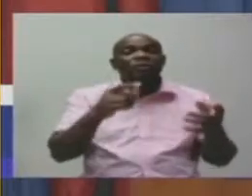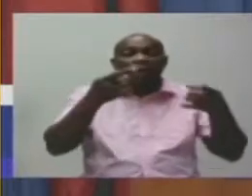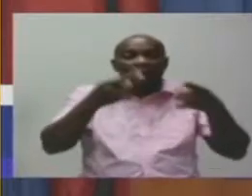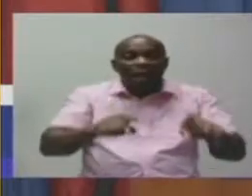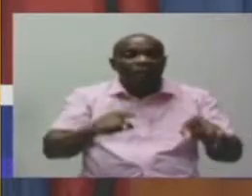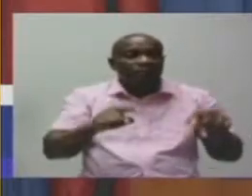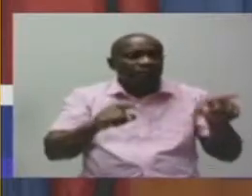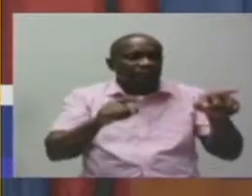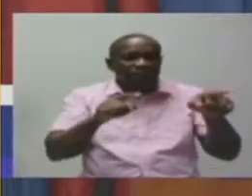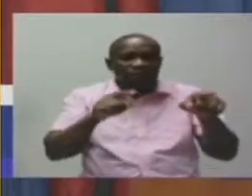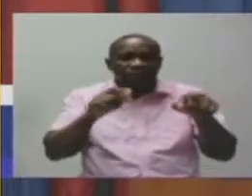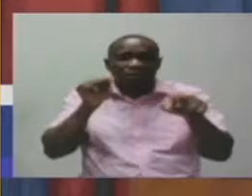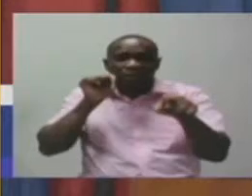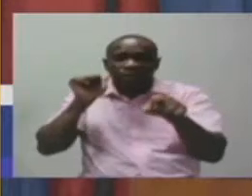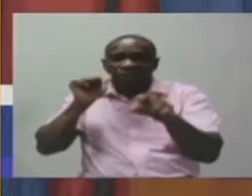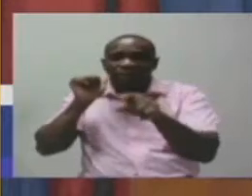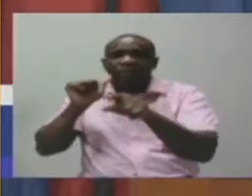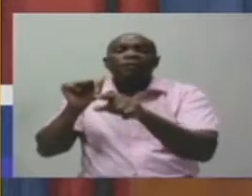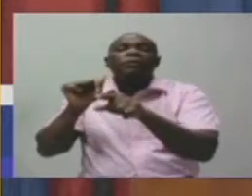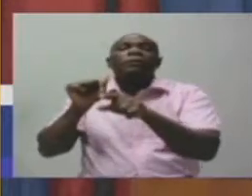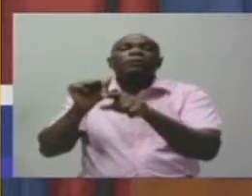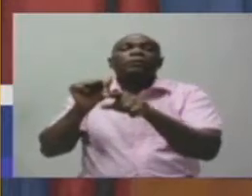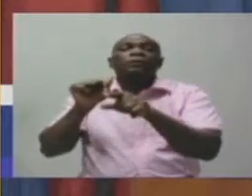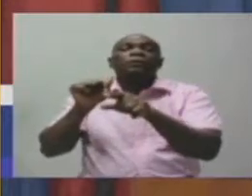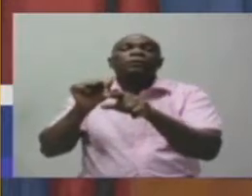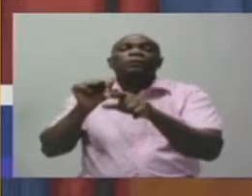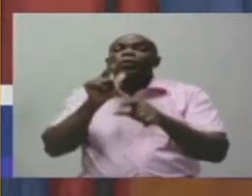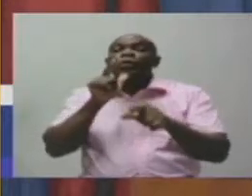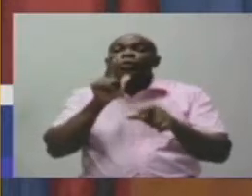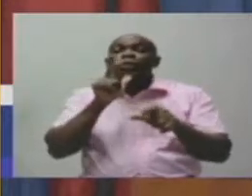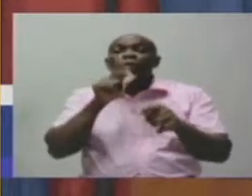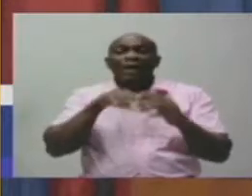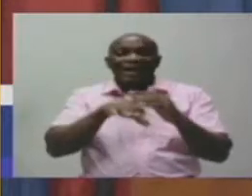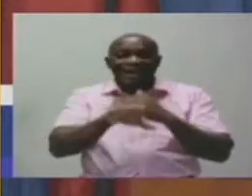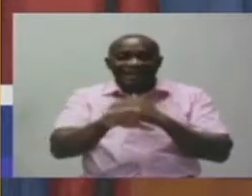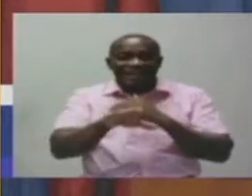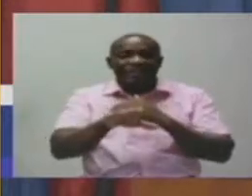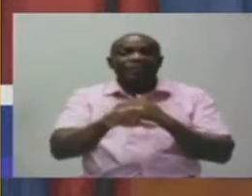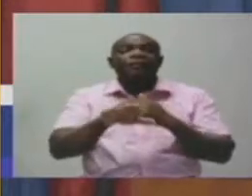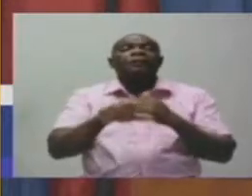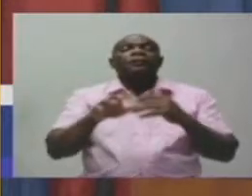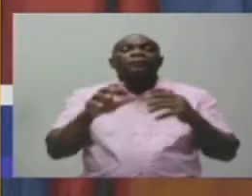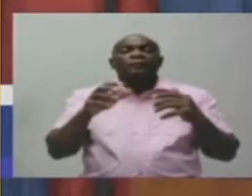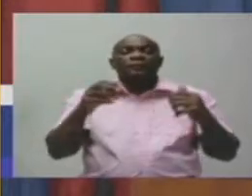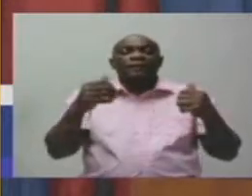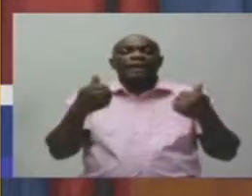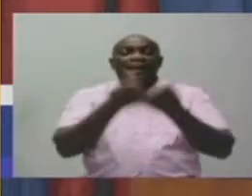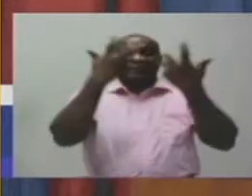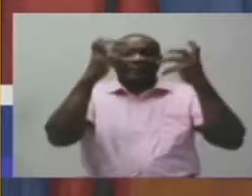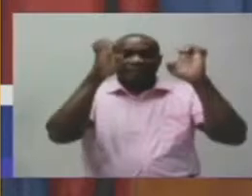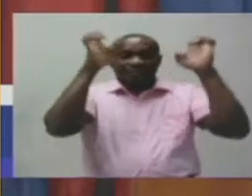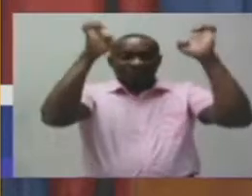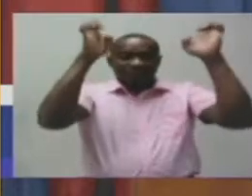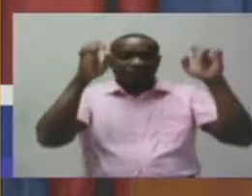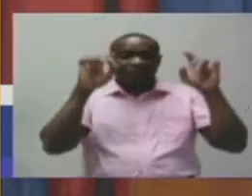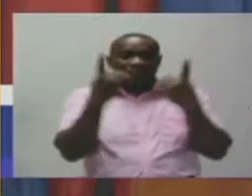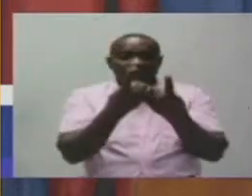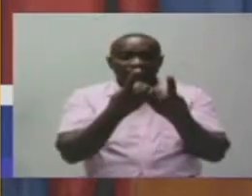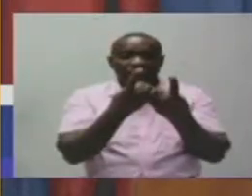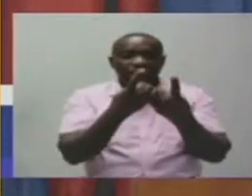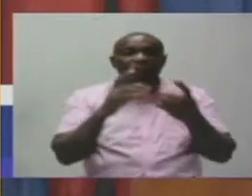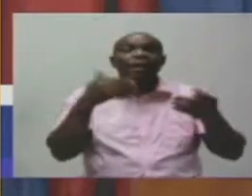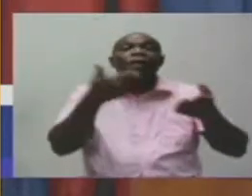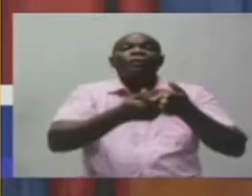Firstly, number one, patients are coming into the accident and emergency too late. People are contacting the